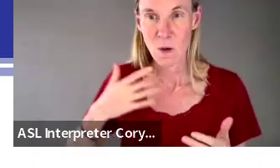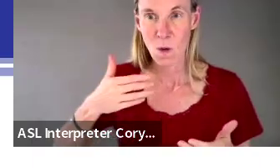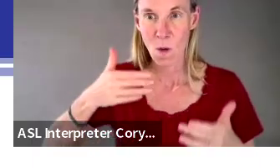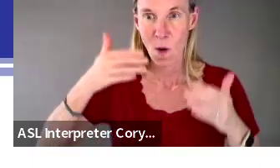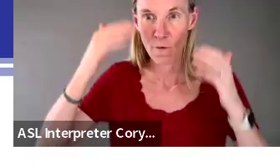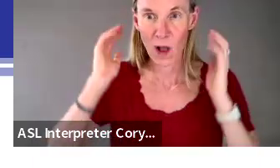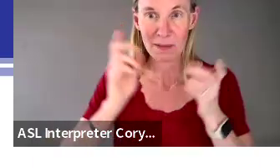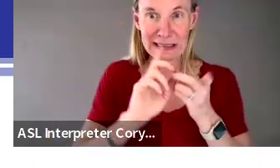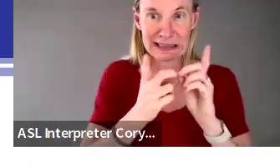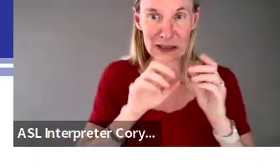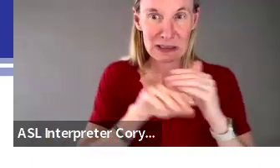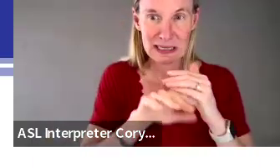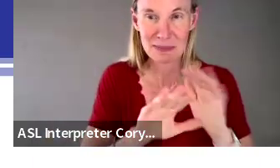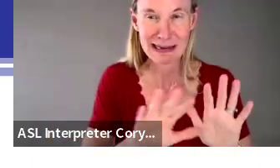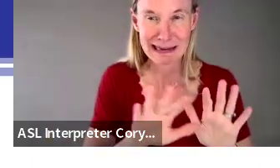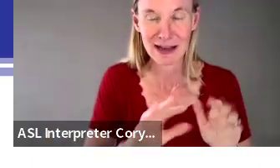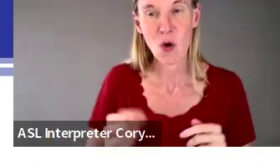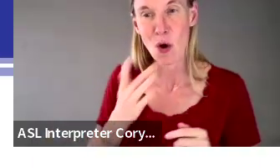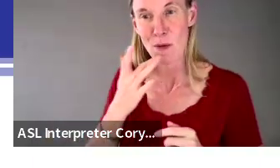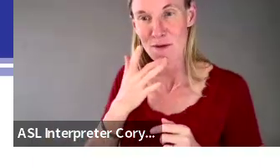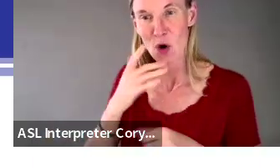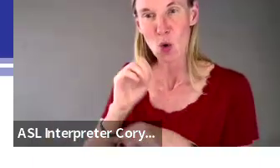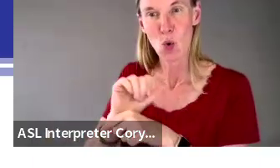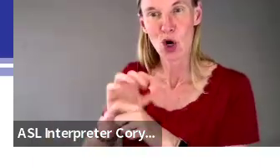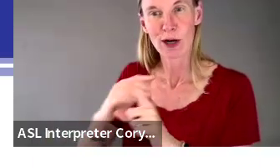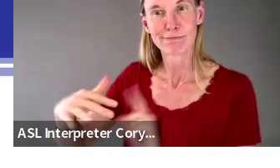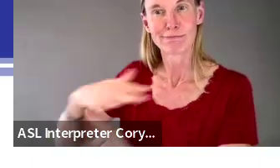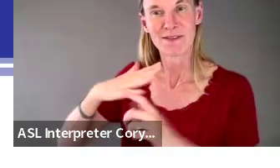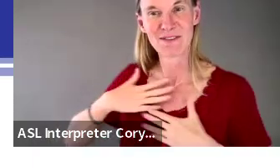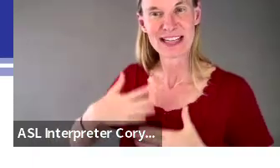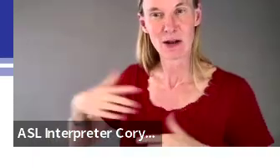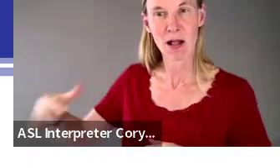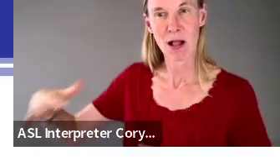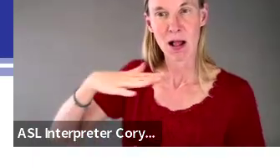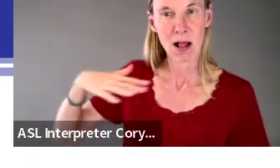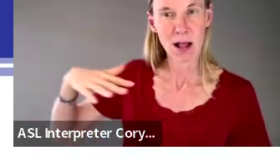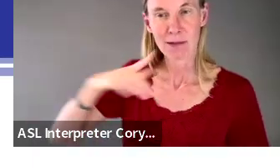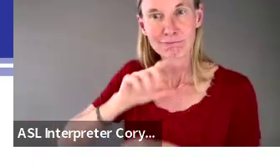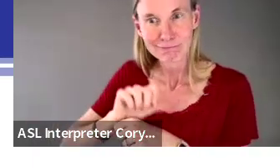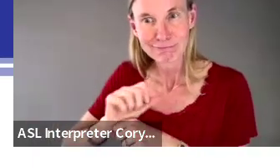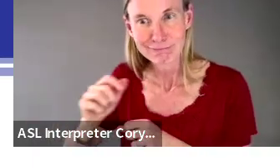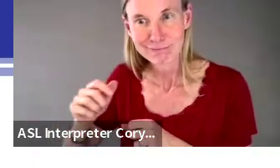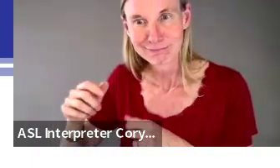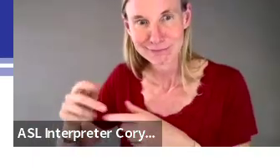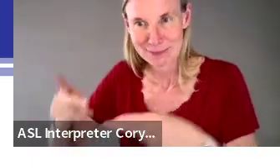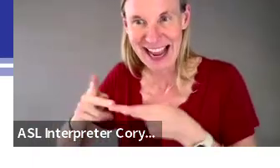digital accessibility, or you just prefer to work in a more physical, tangible space, which is an absolutely